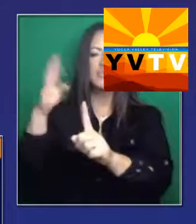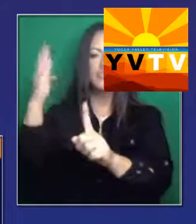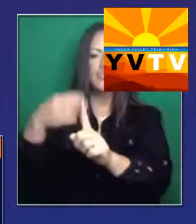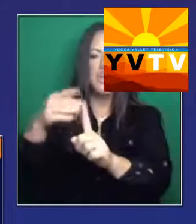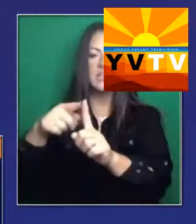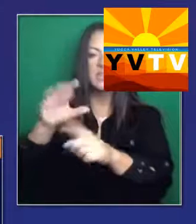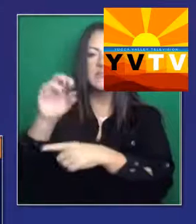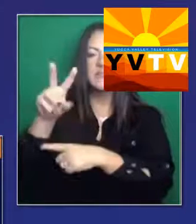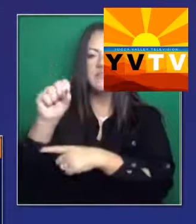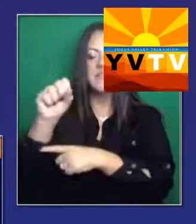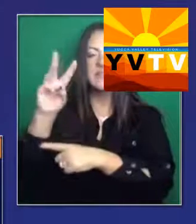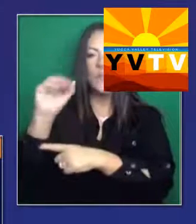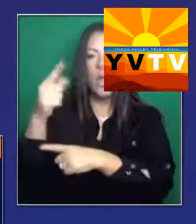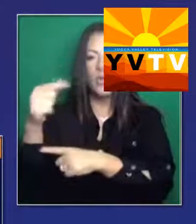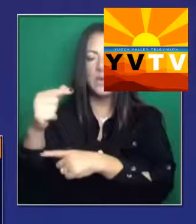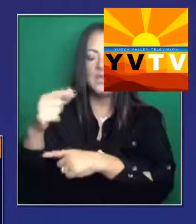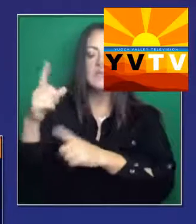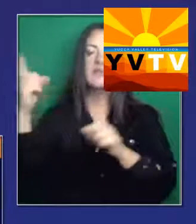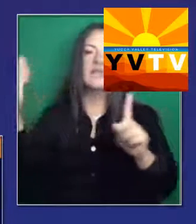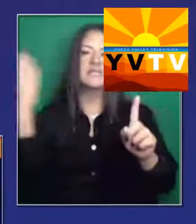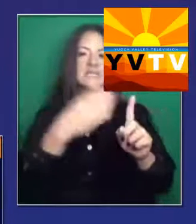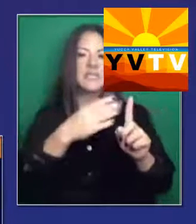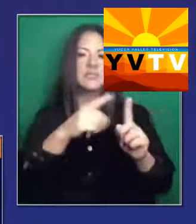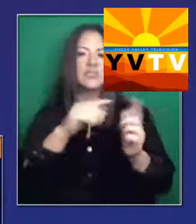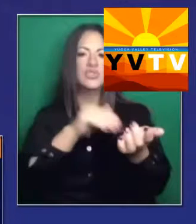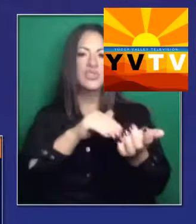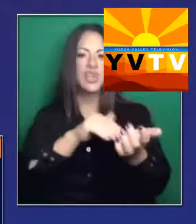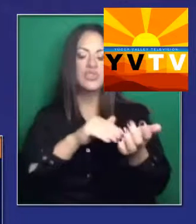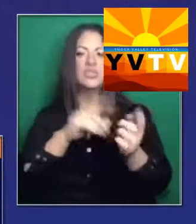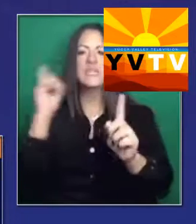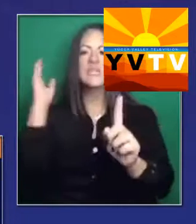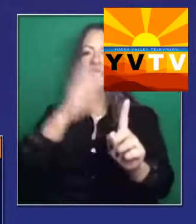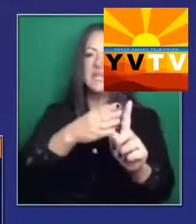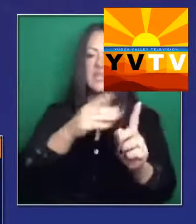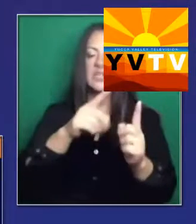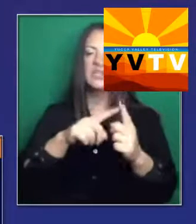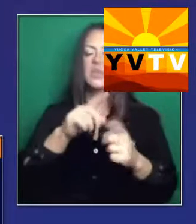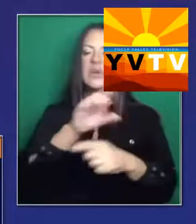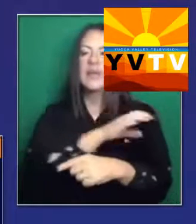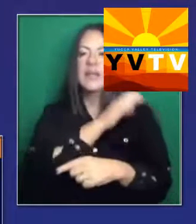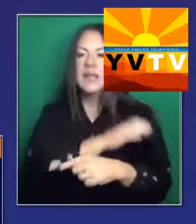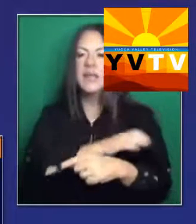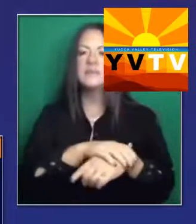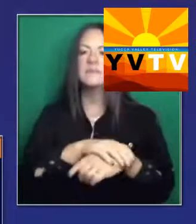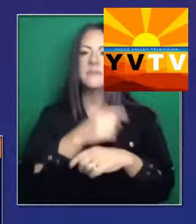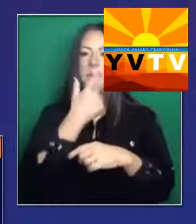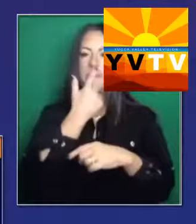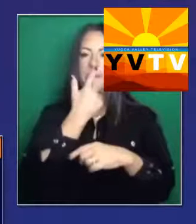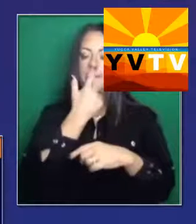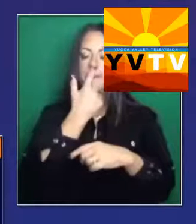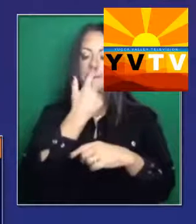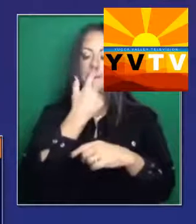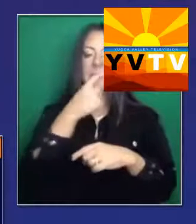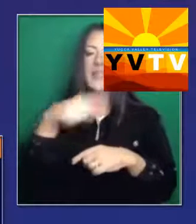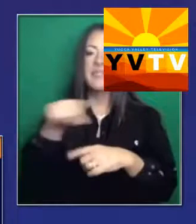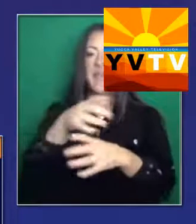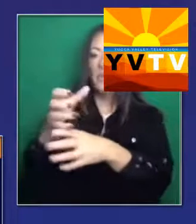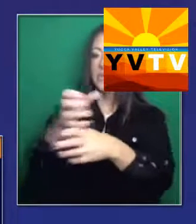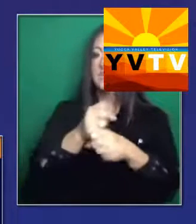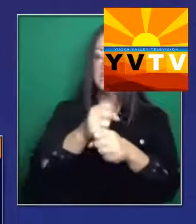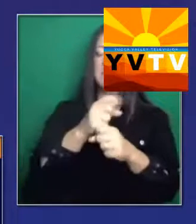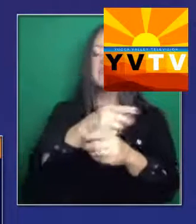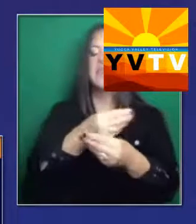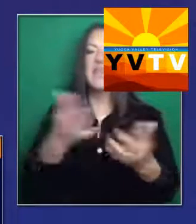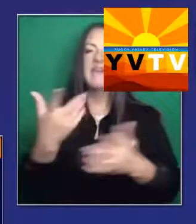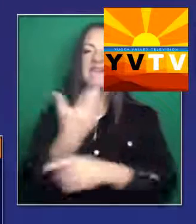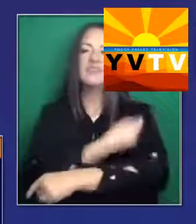in the next few days, in much more prescriptive detail, I'll update you on some new strategies